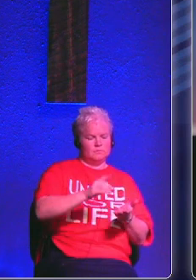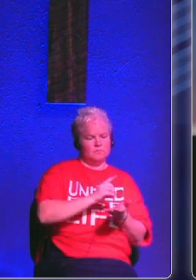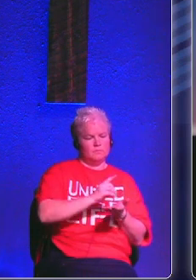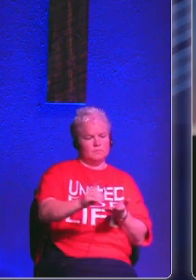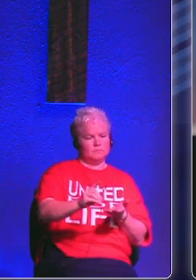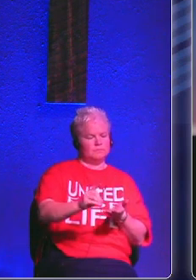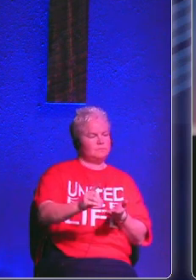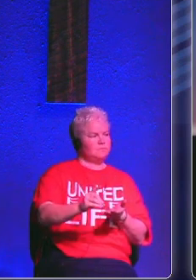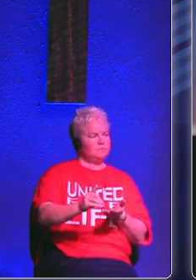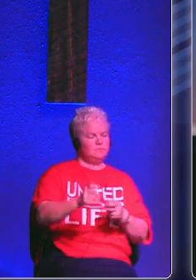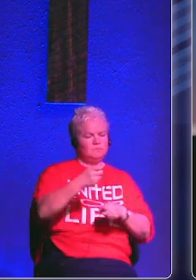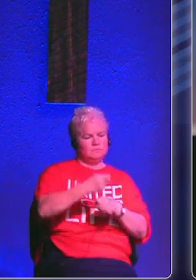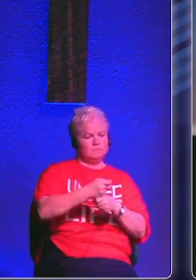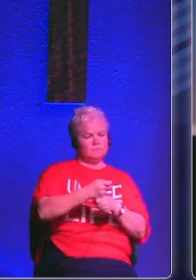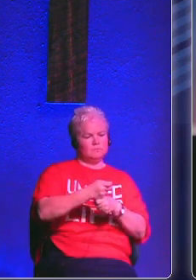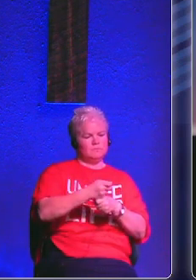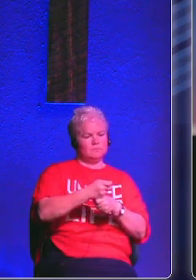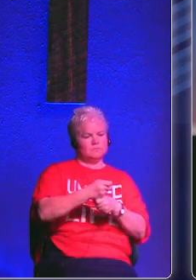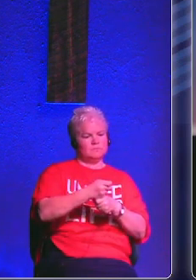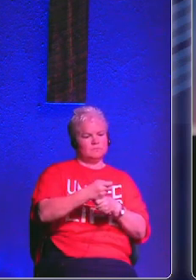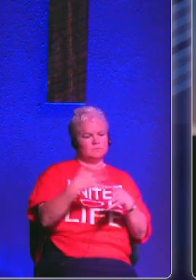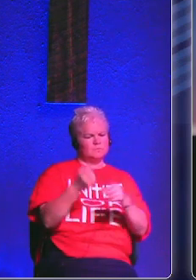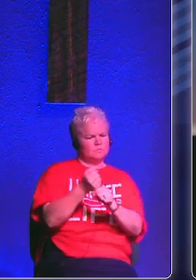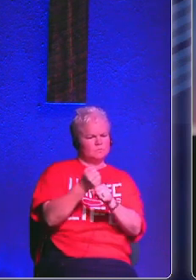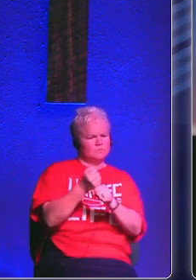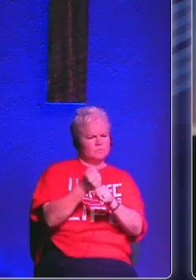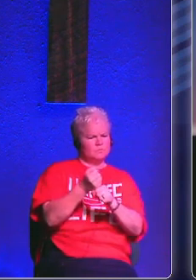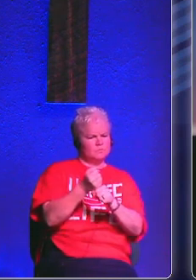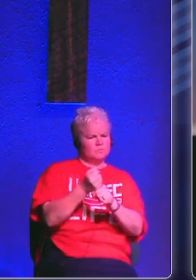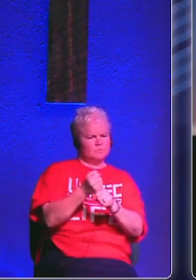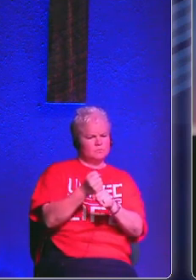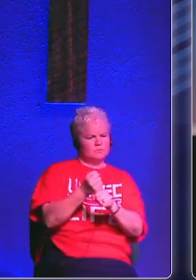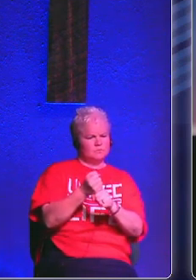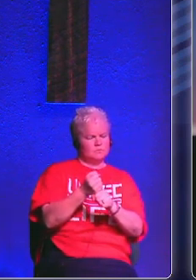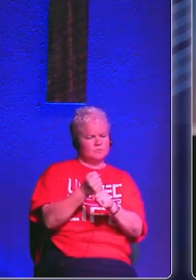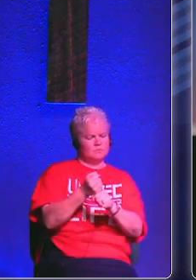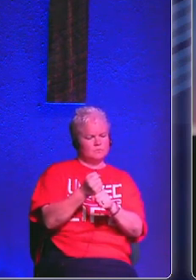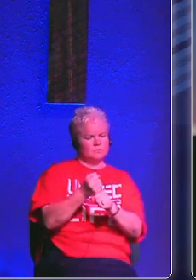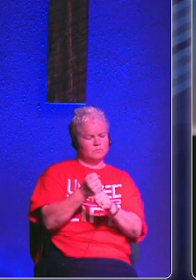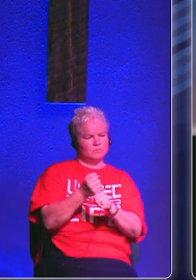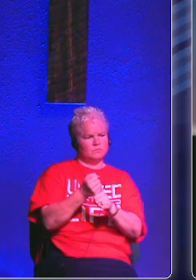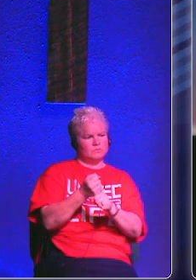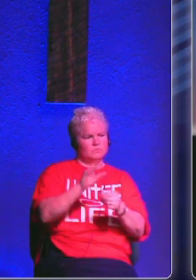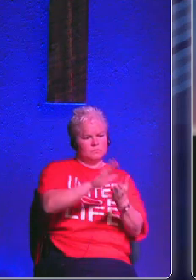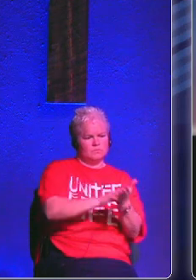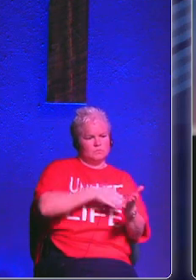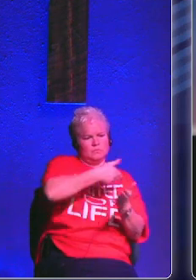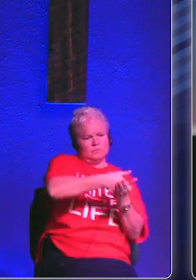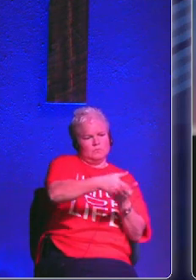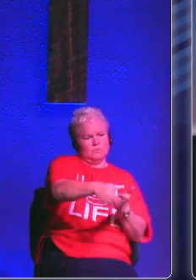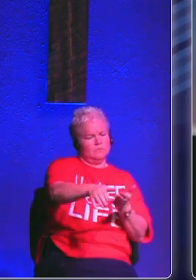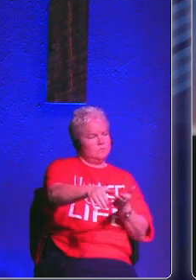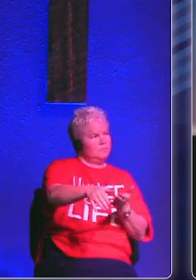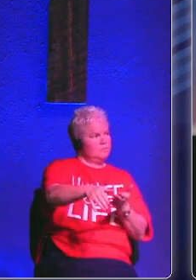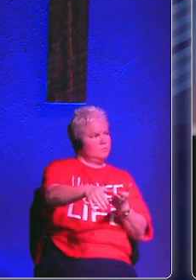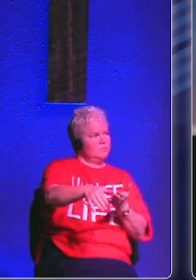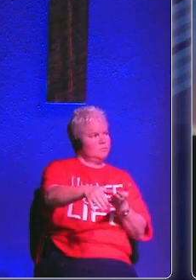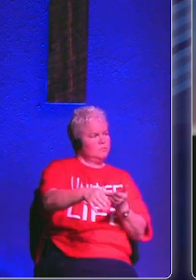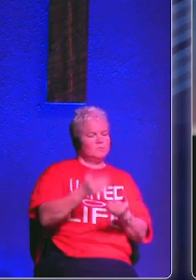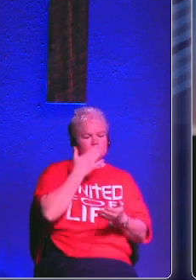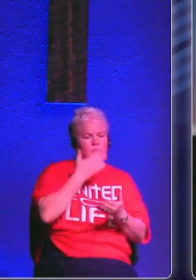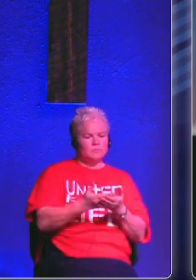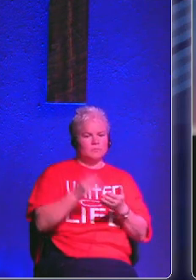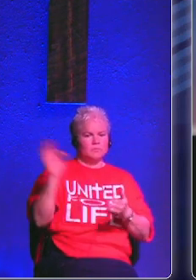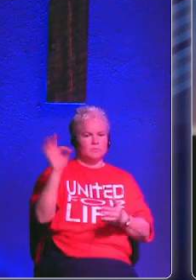and things like that. Sometimes it's hard to really grasp all the dates and times and everything. So we're going to look at that, and then we're going to have a